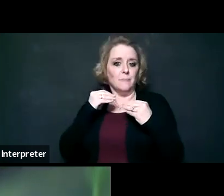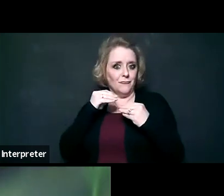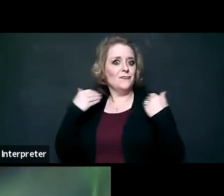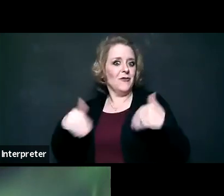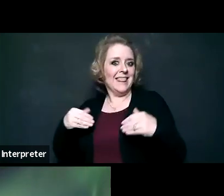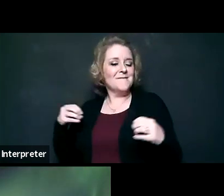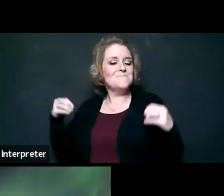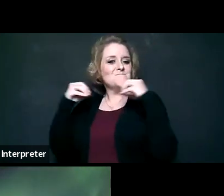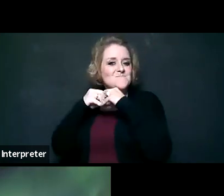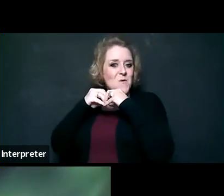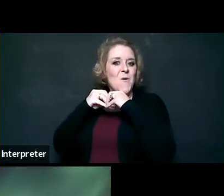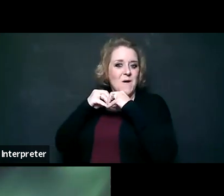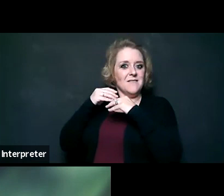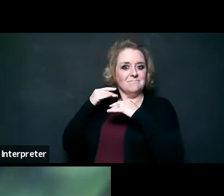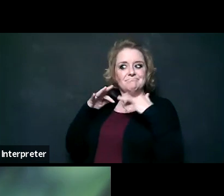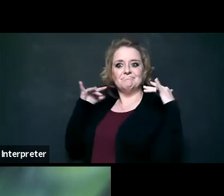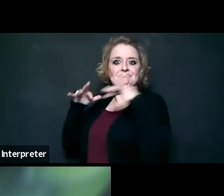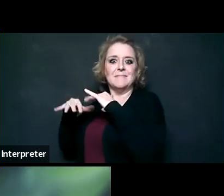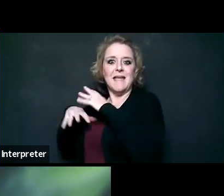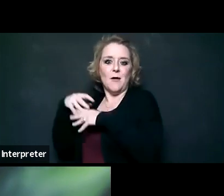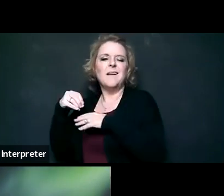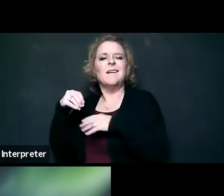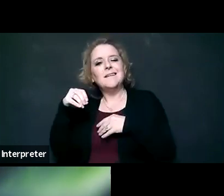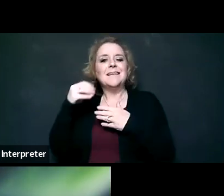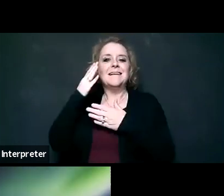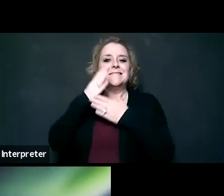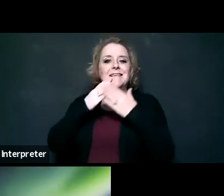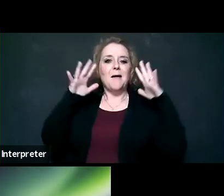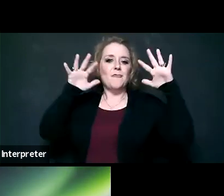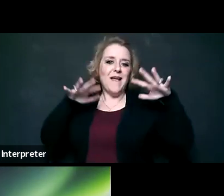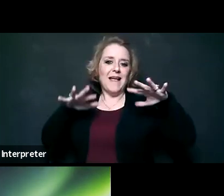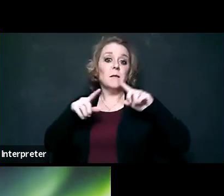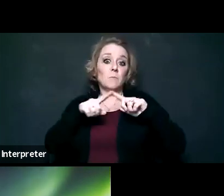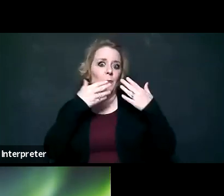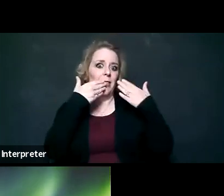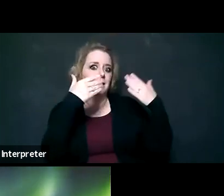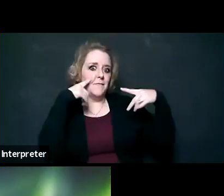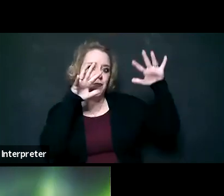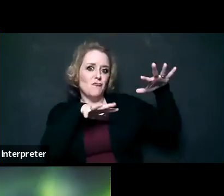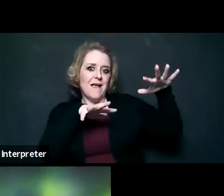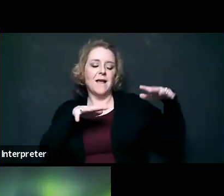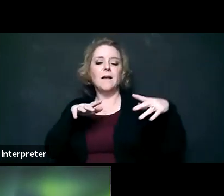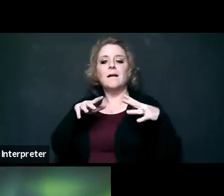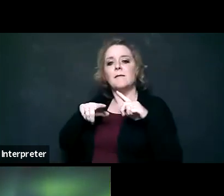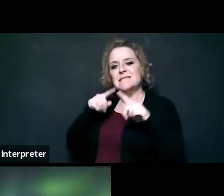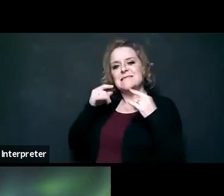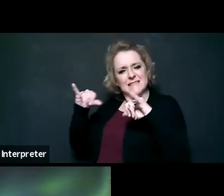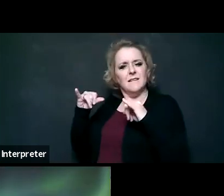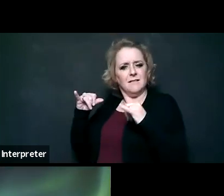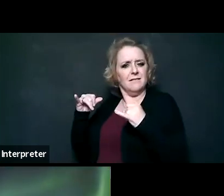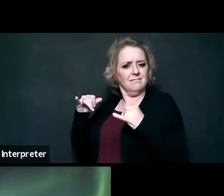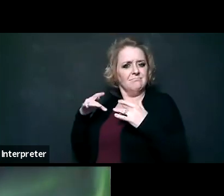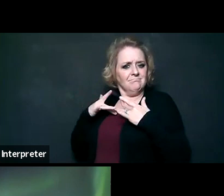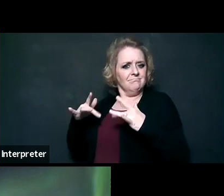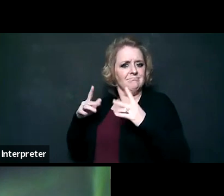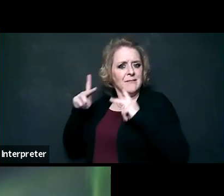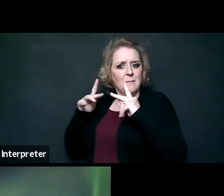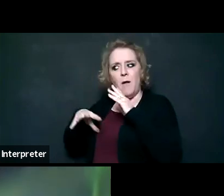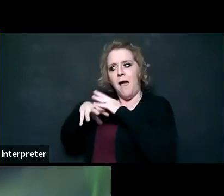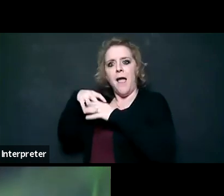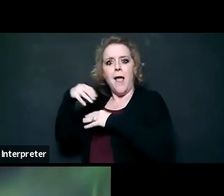good weather and save a few thunderstorms, which we're very thankful for. I think our residents